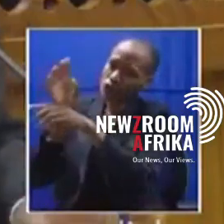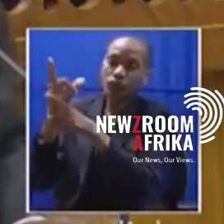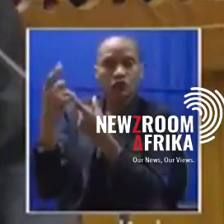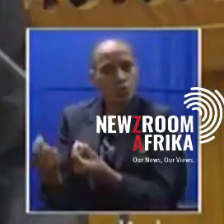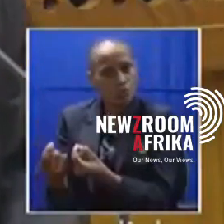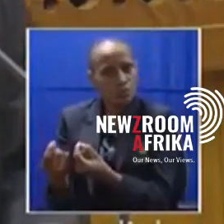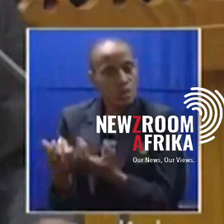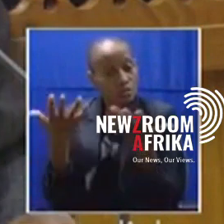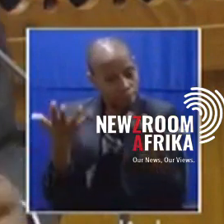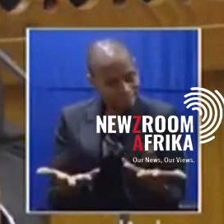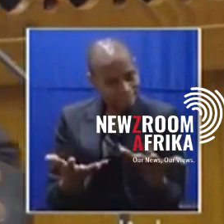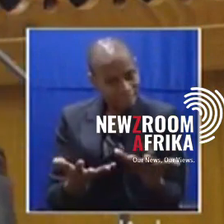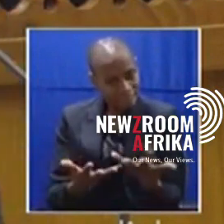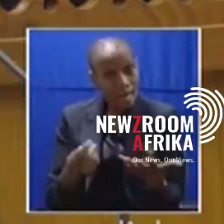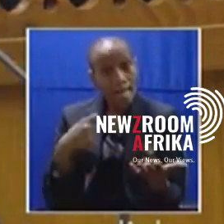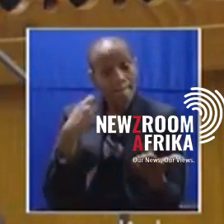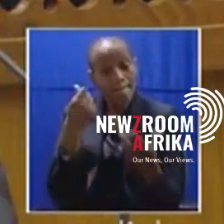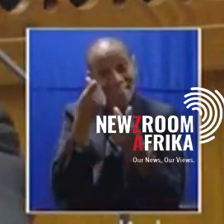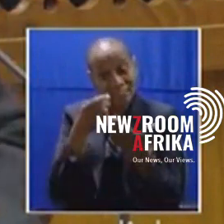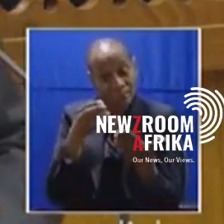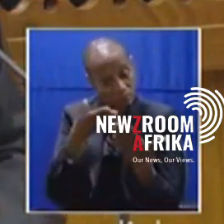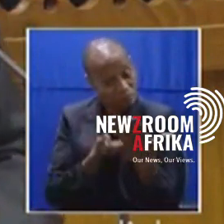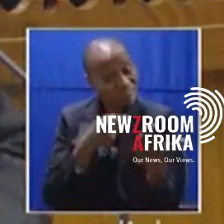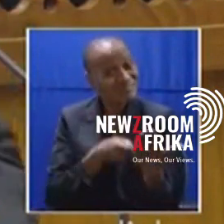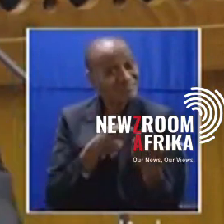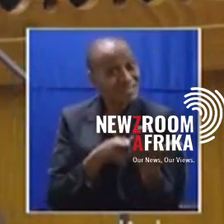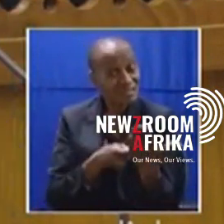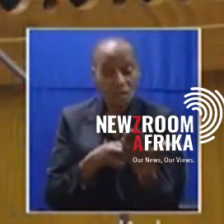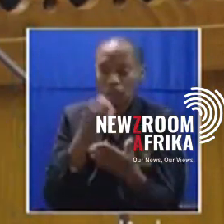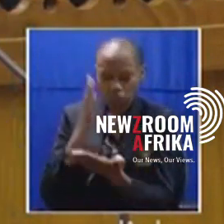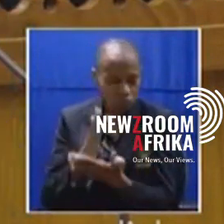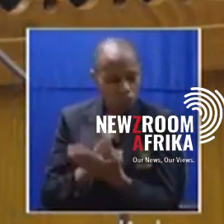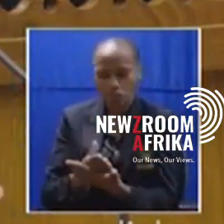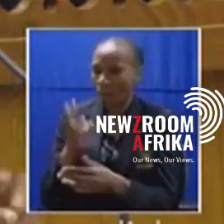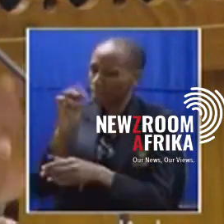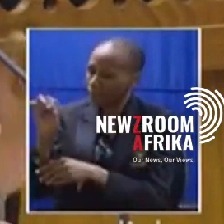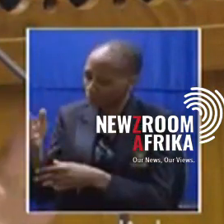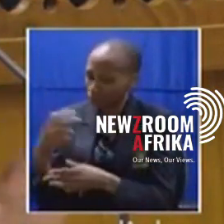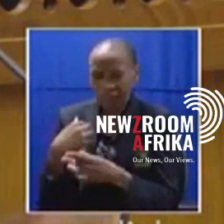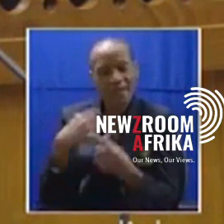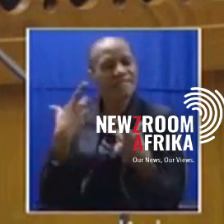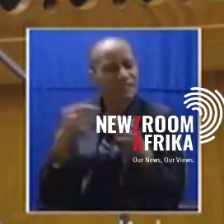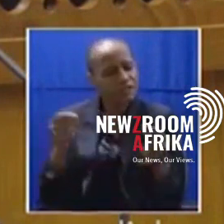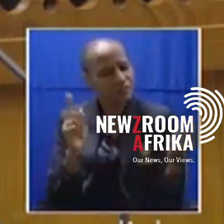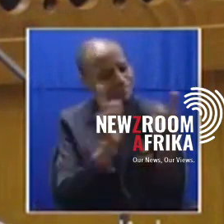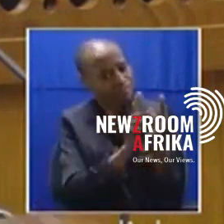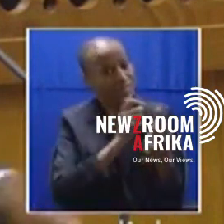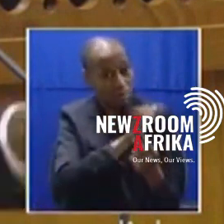This payment, I can assure you, Mr. Maimani, that I asked him at close